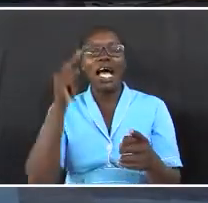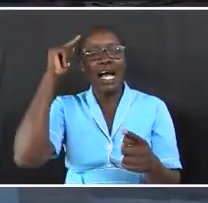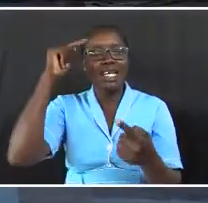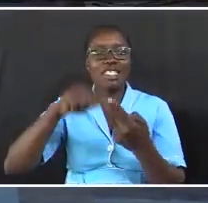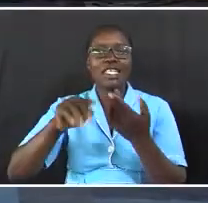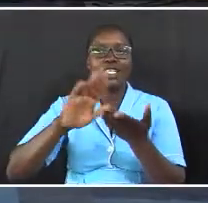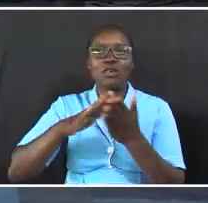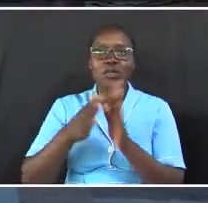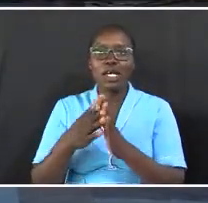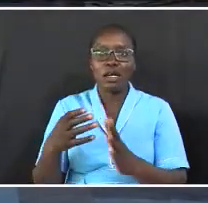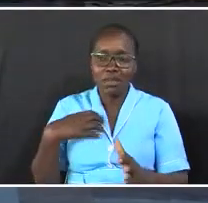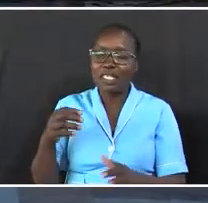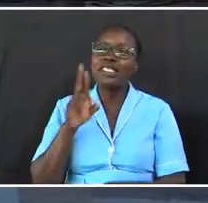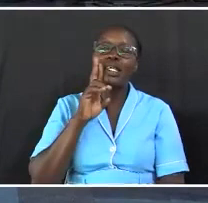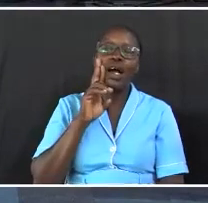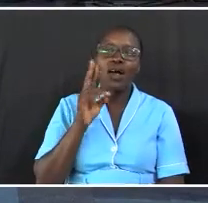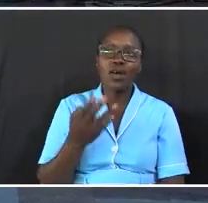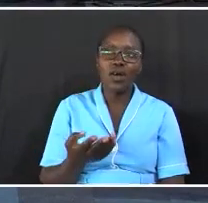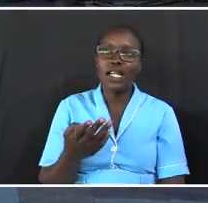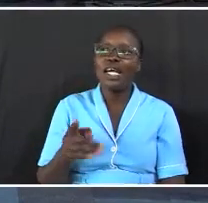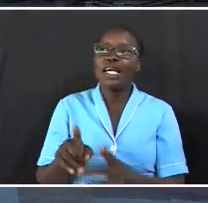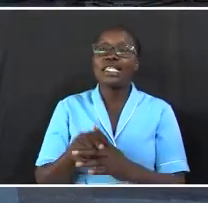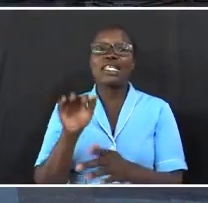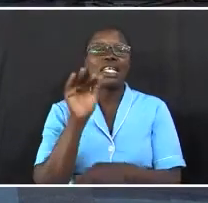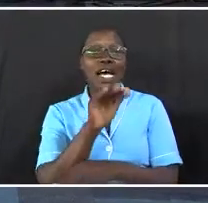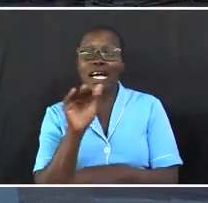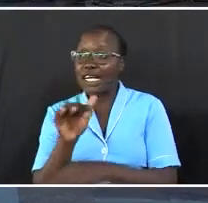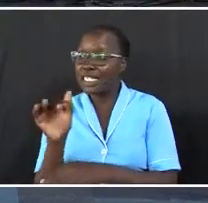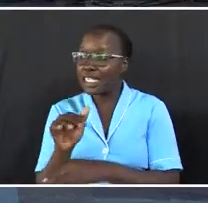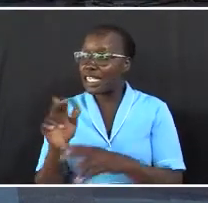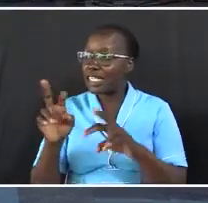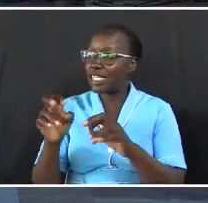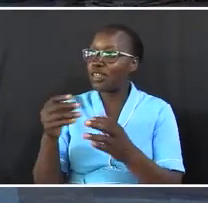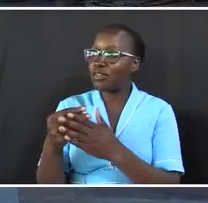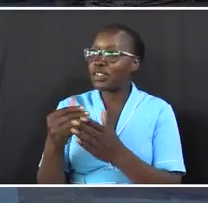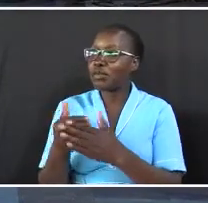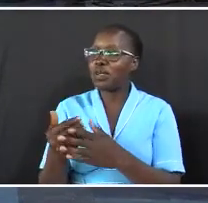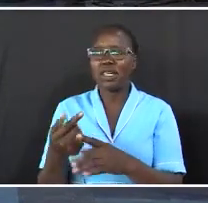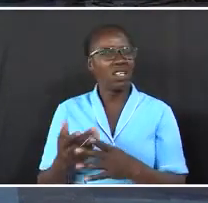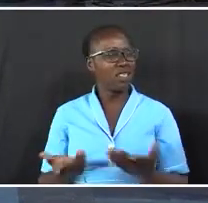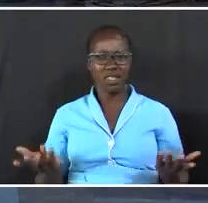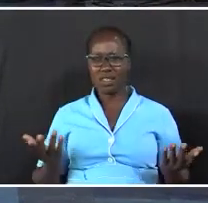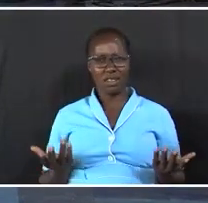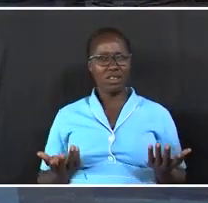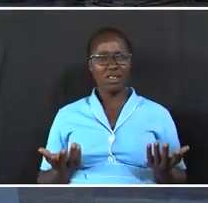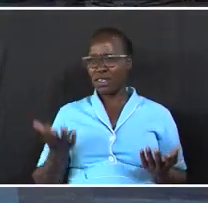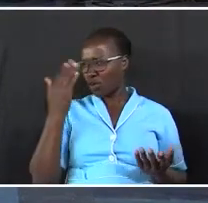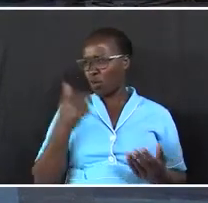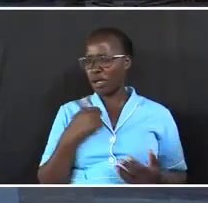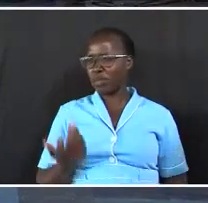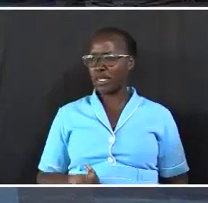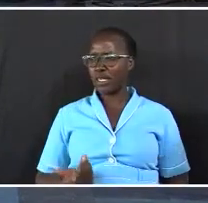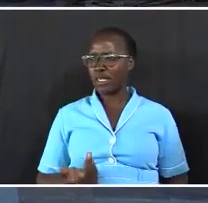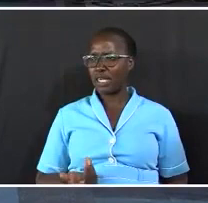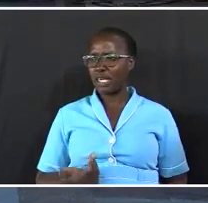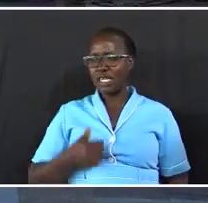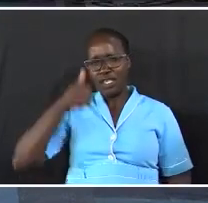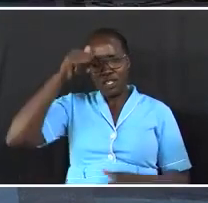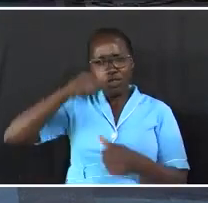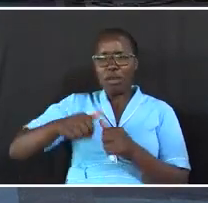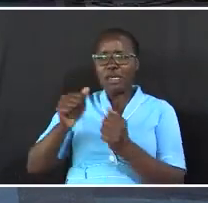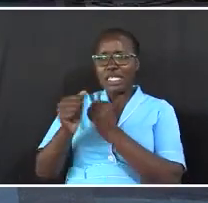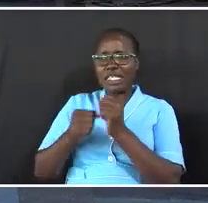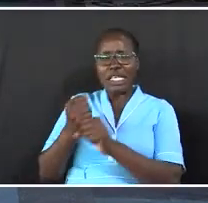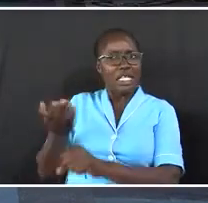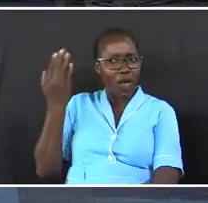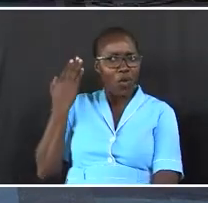you become the rich uncle and start asking, they are looking for the money and you are like, why are you coming to me? Do you remember 10 years